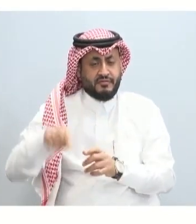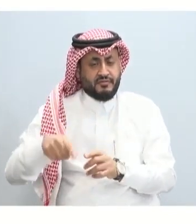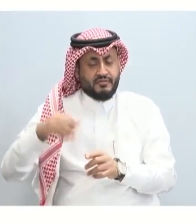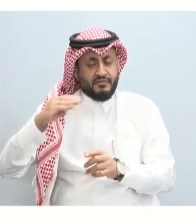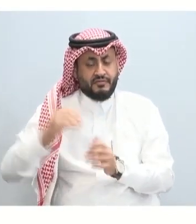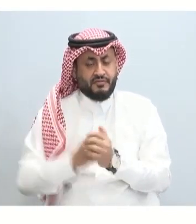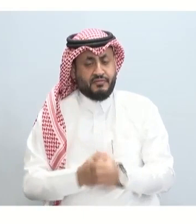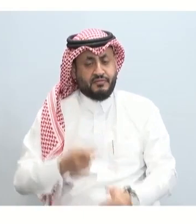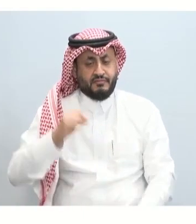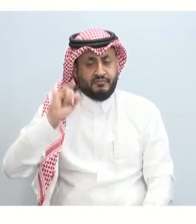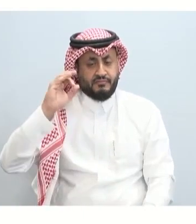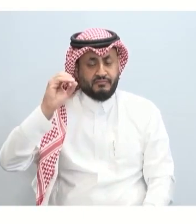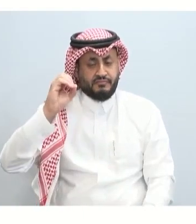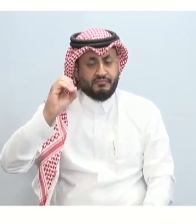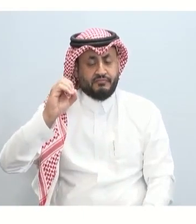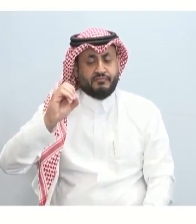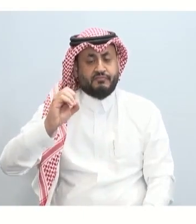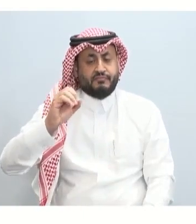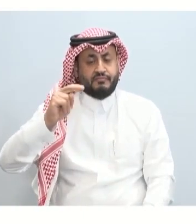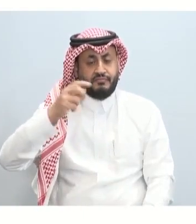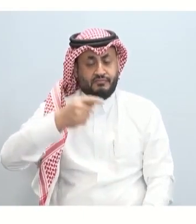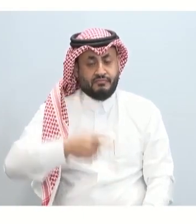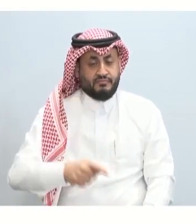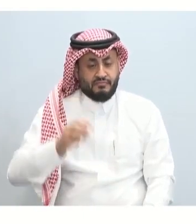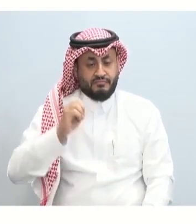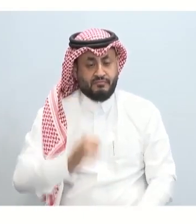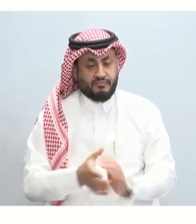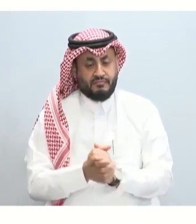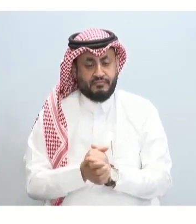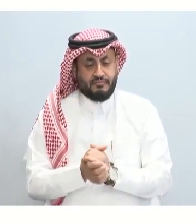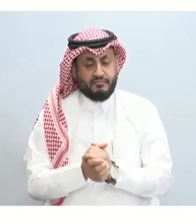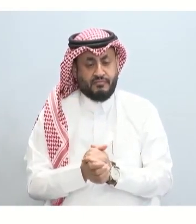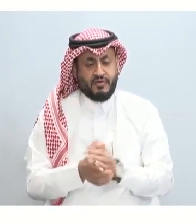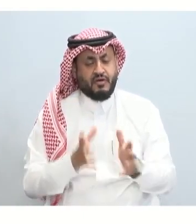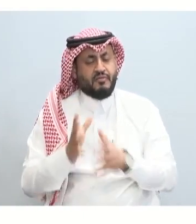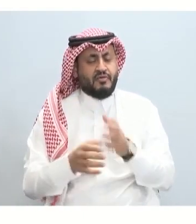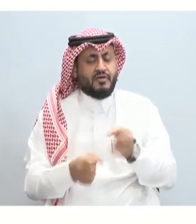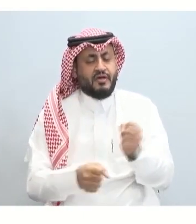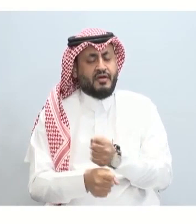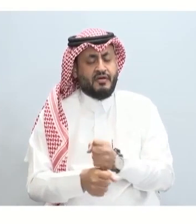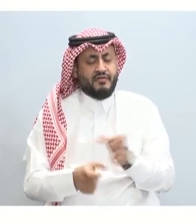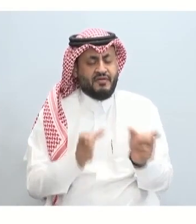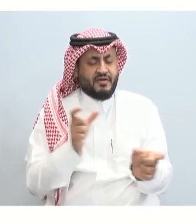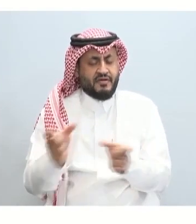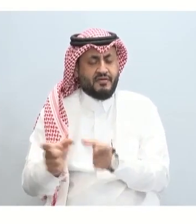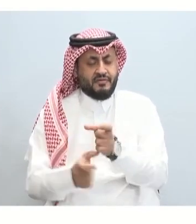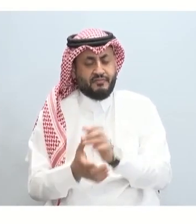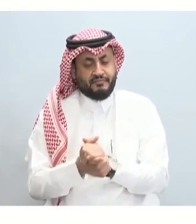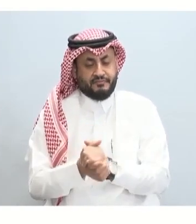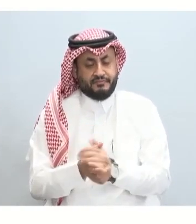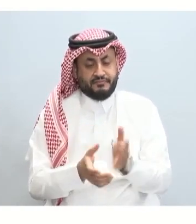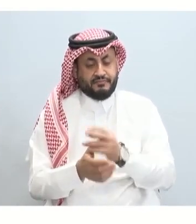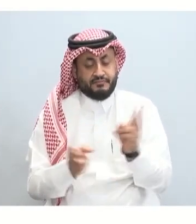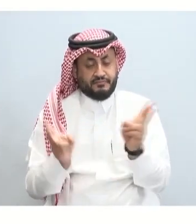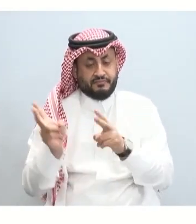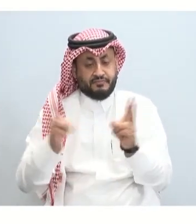last lesson, and also to practice some of the vocabularies about certain activities, and also, which